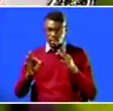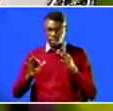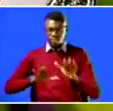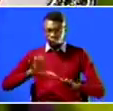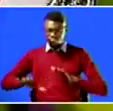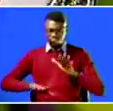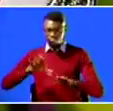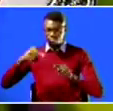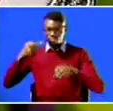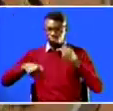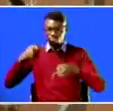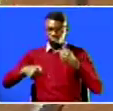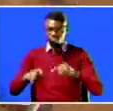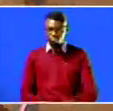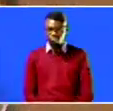mania.